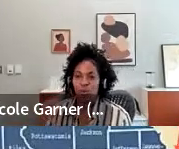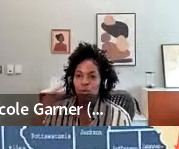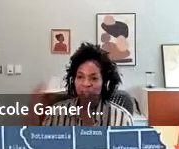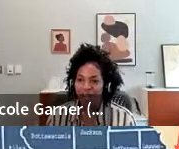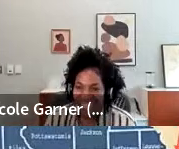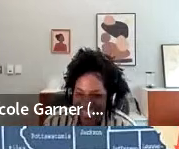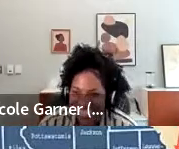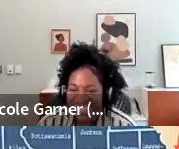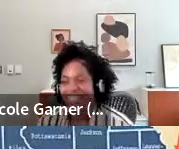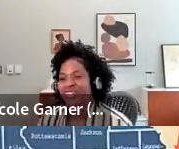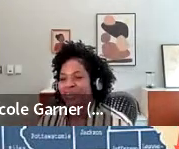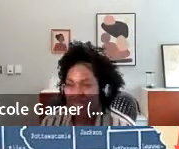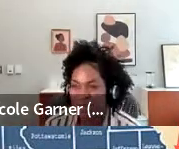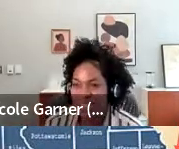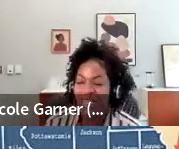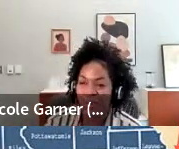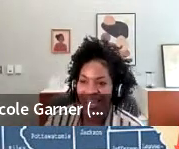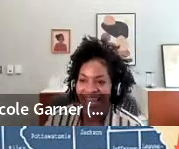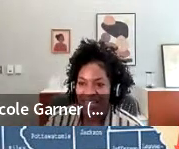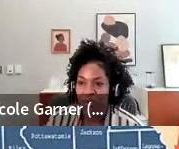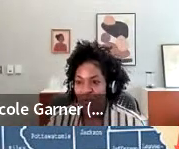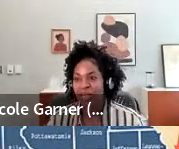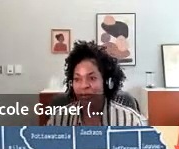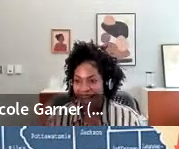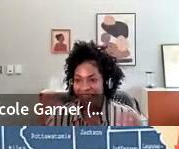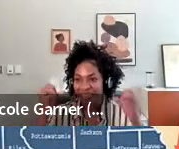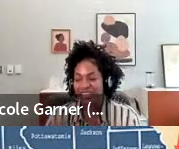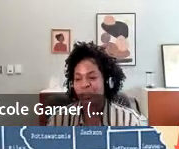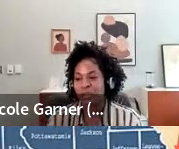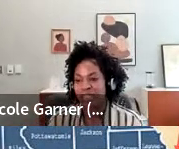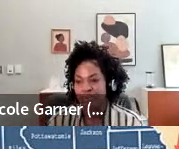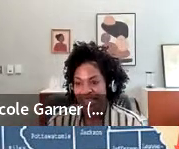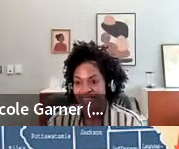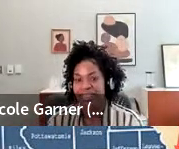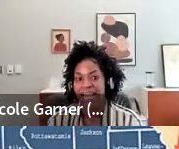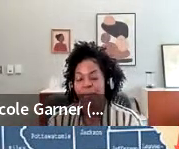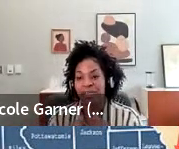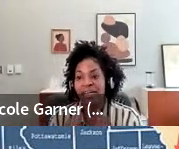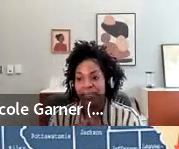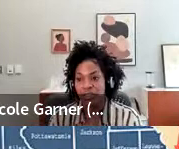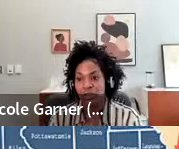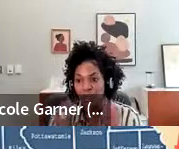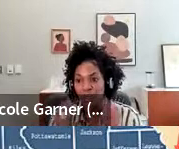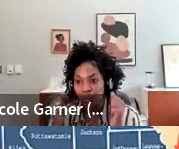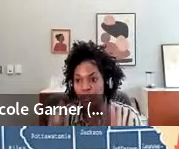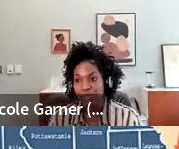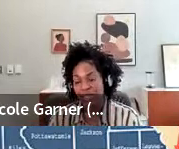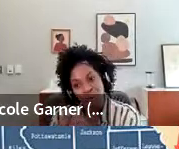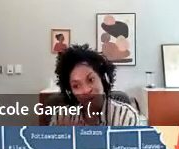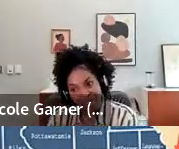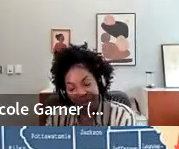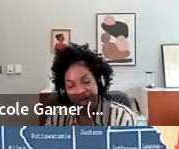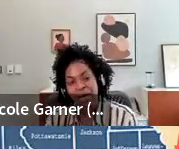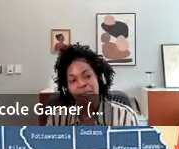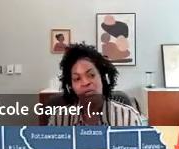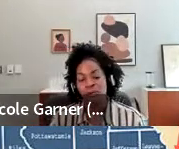And so where is the center going to be located? Well, we don't have a physical space yet, but we will